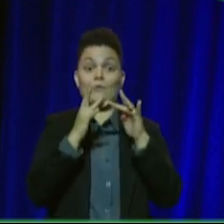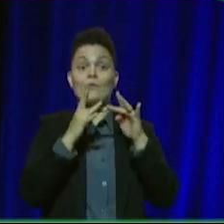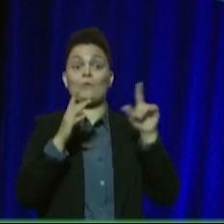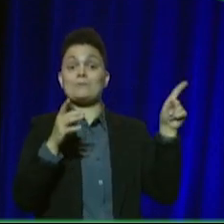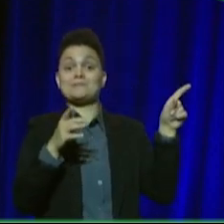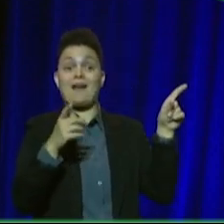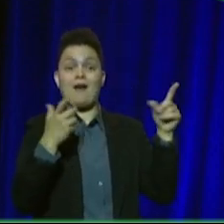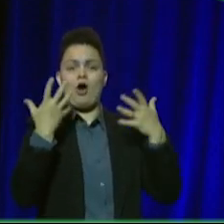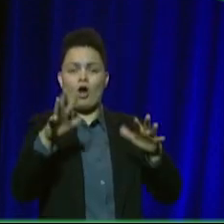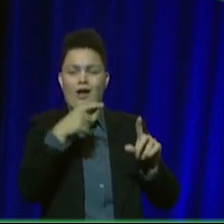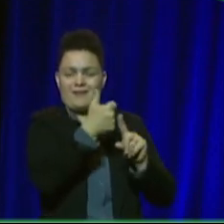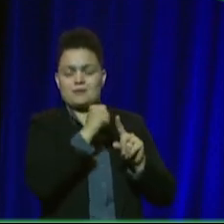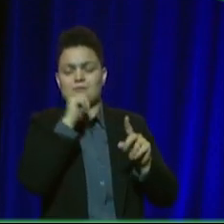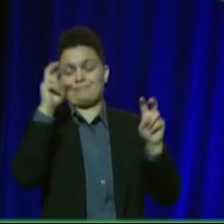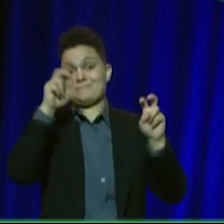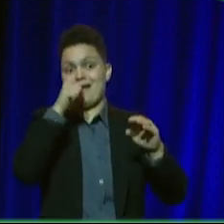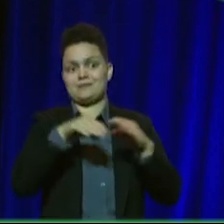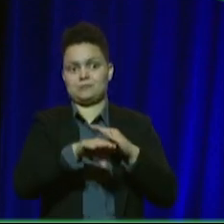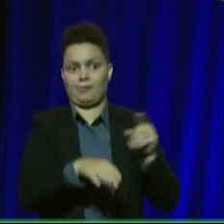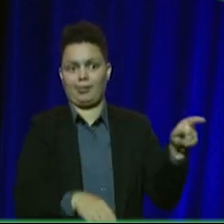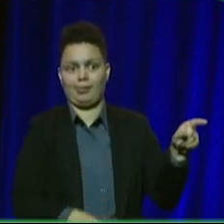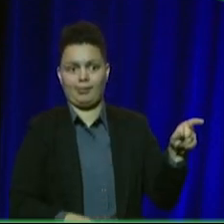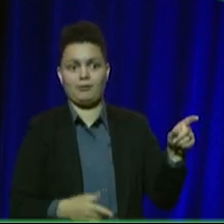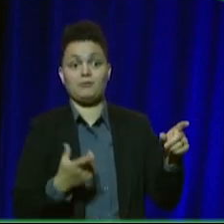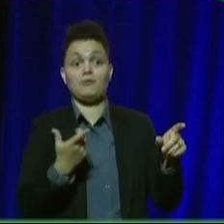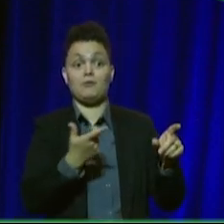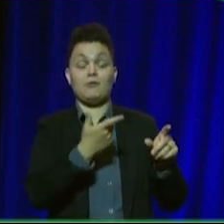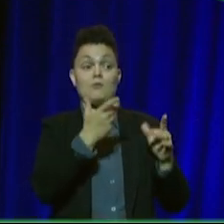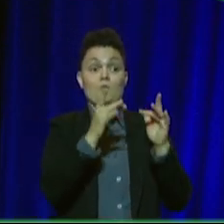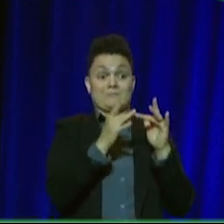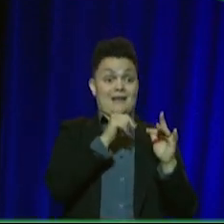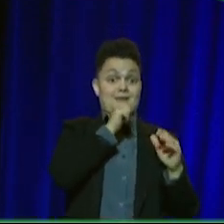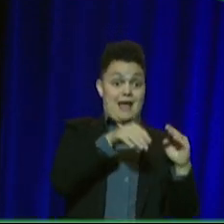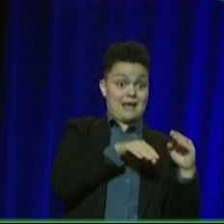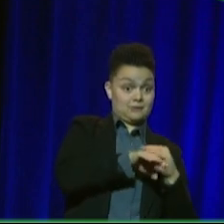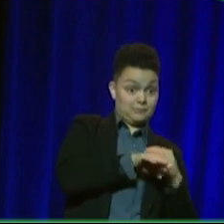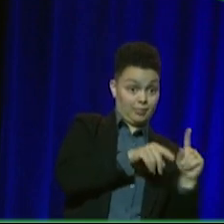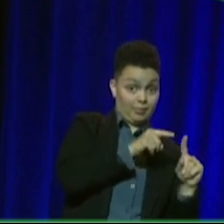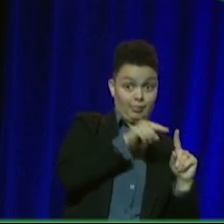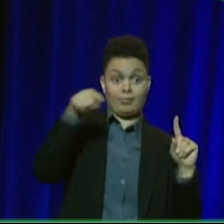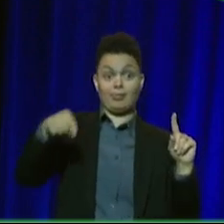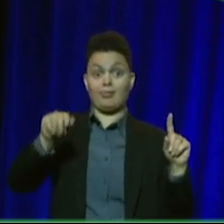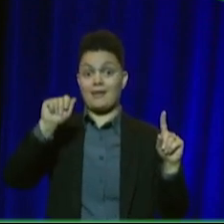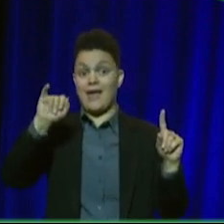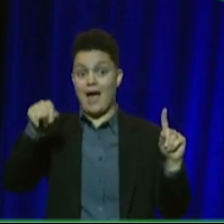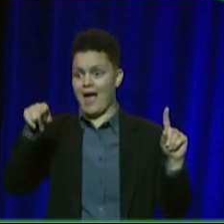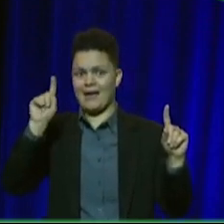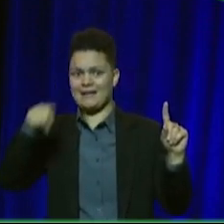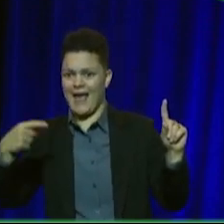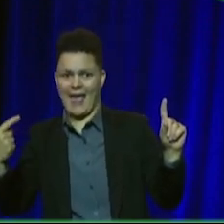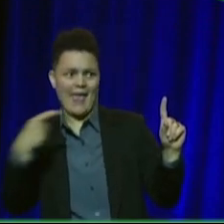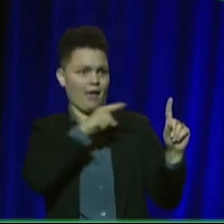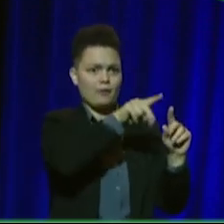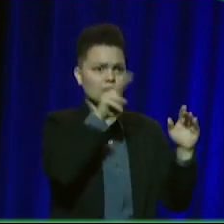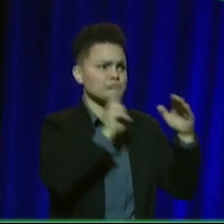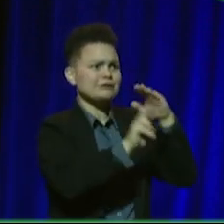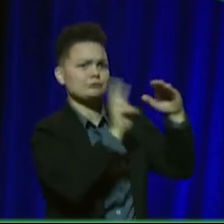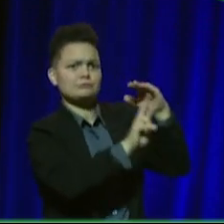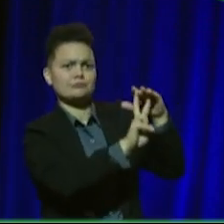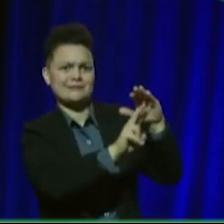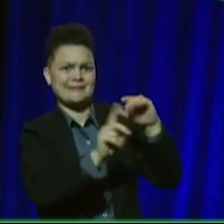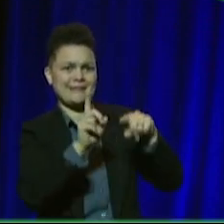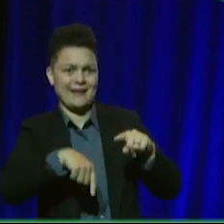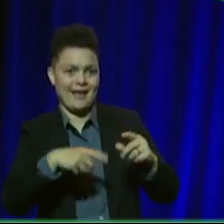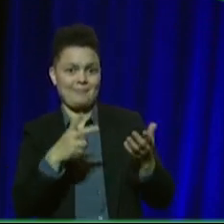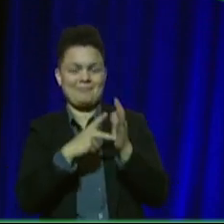So it stands to reason that the current form of AI is not very good from an accessibility point of view. And we decided to